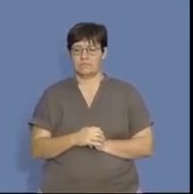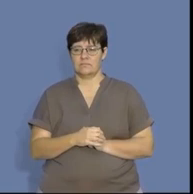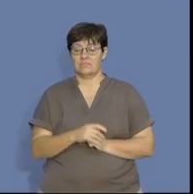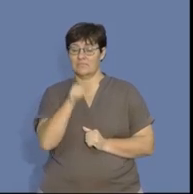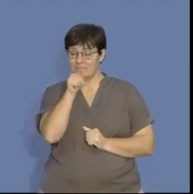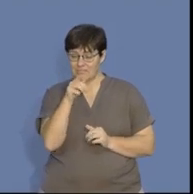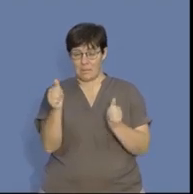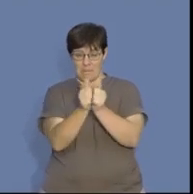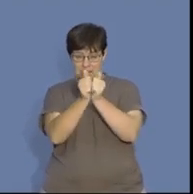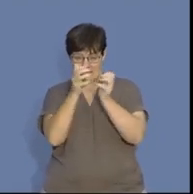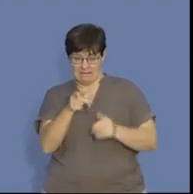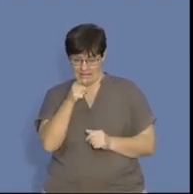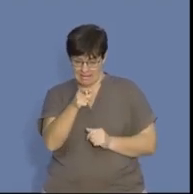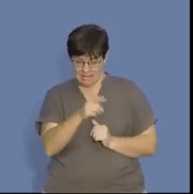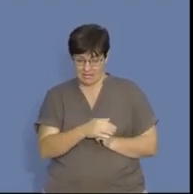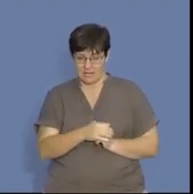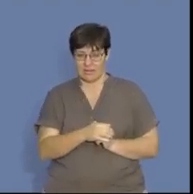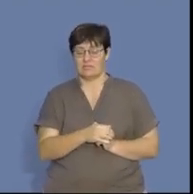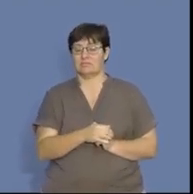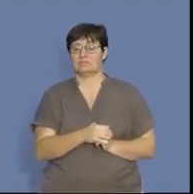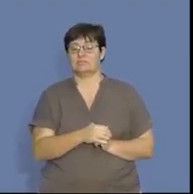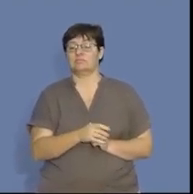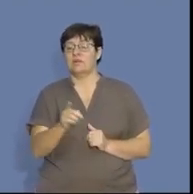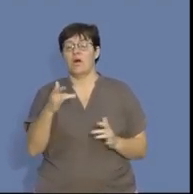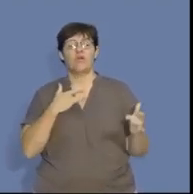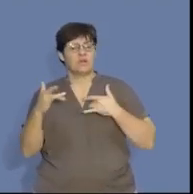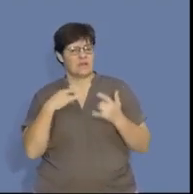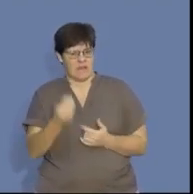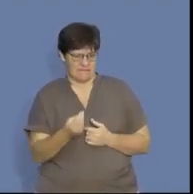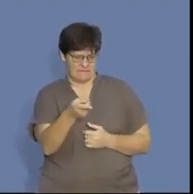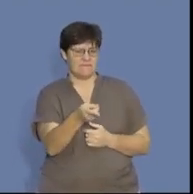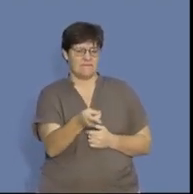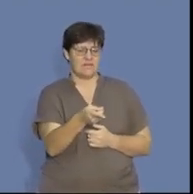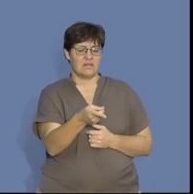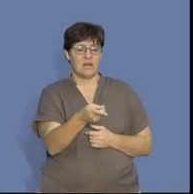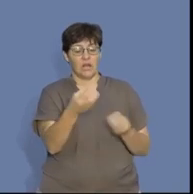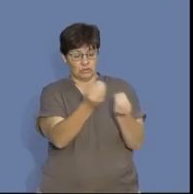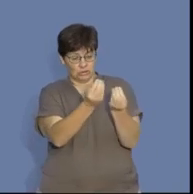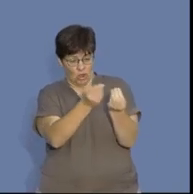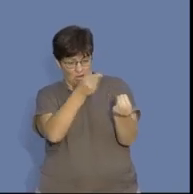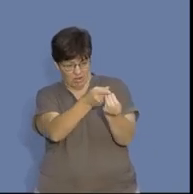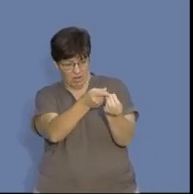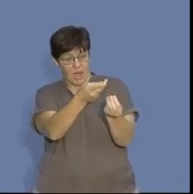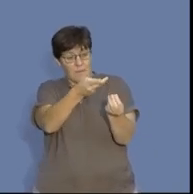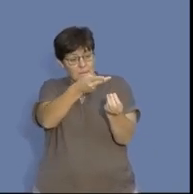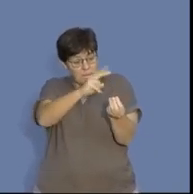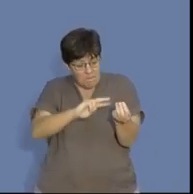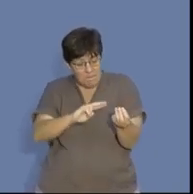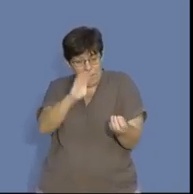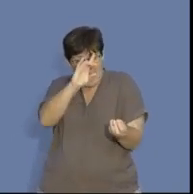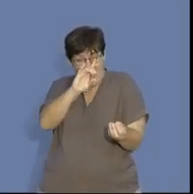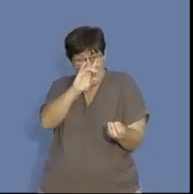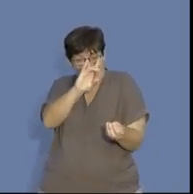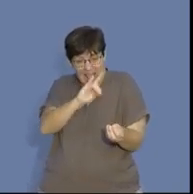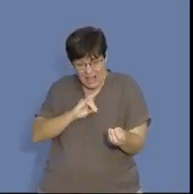Tylo, one of the partners, is concerned that the business may experience liquidity